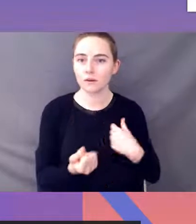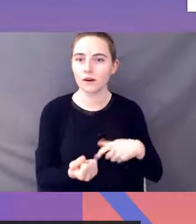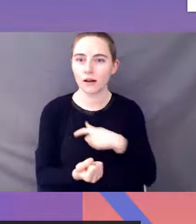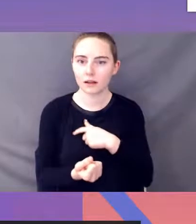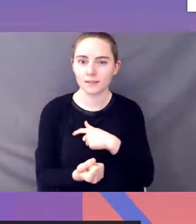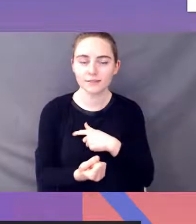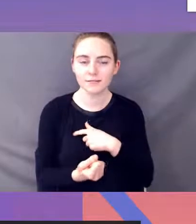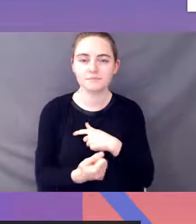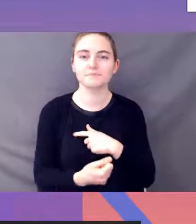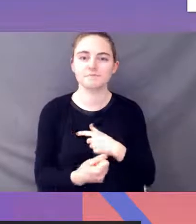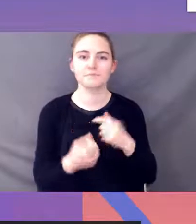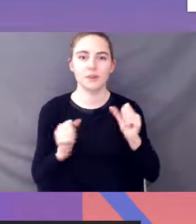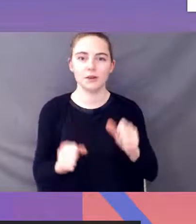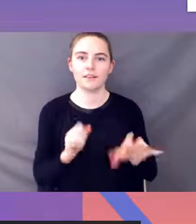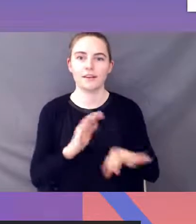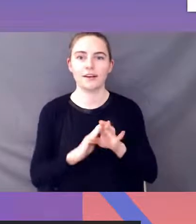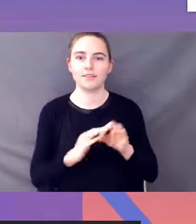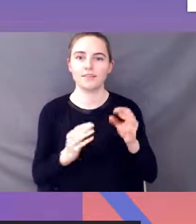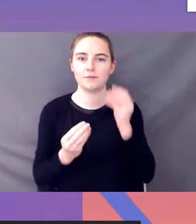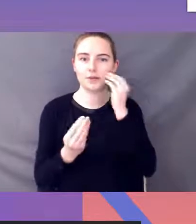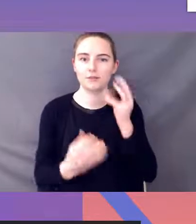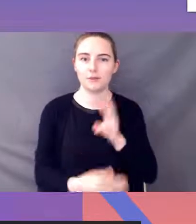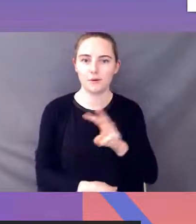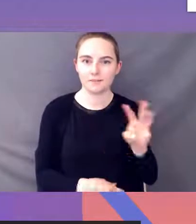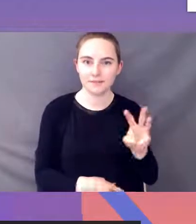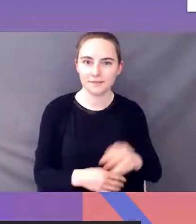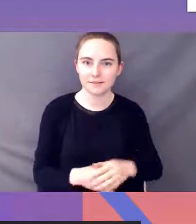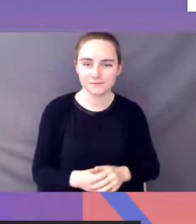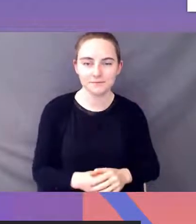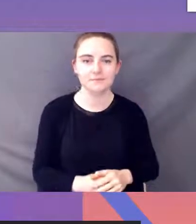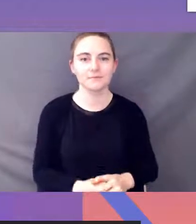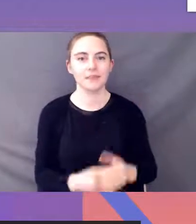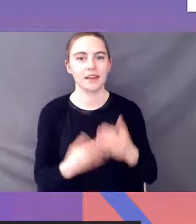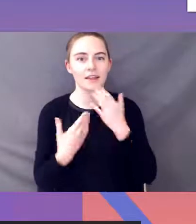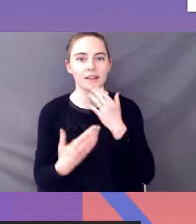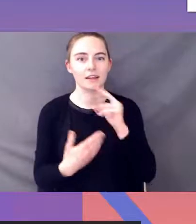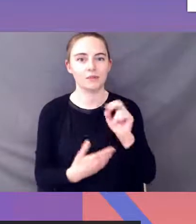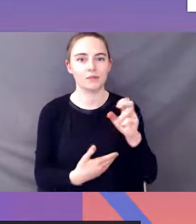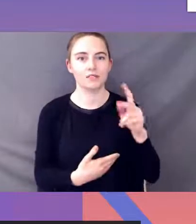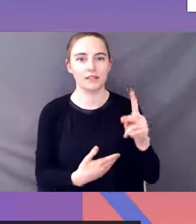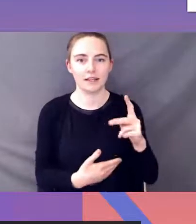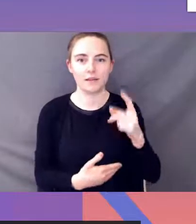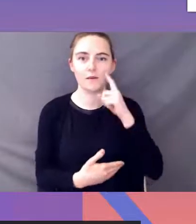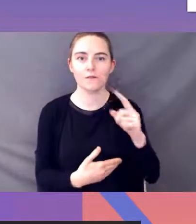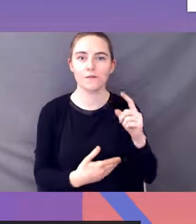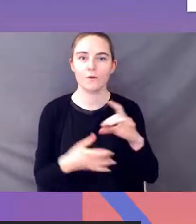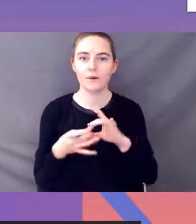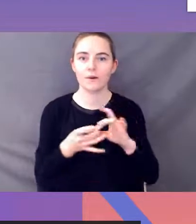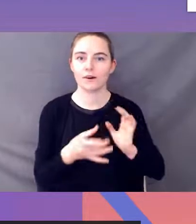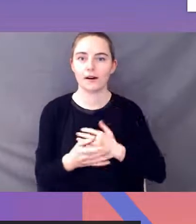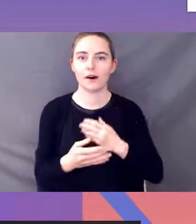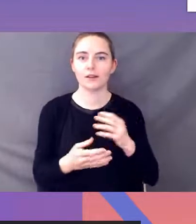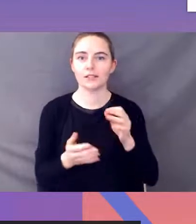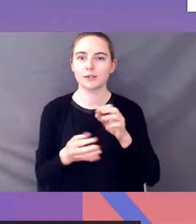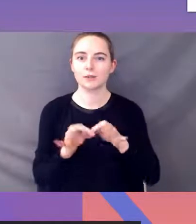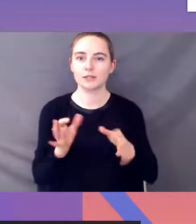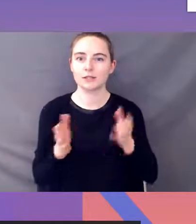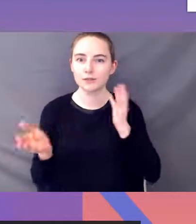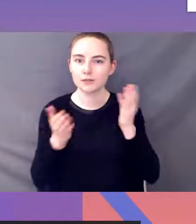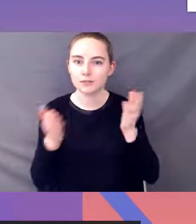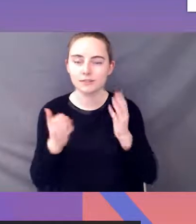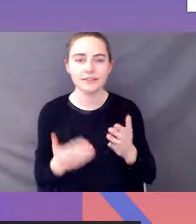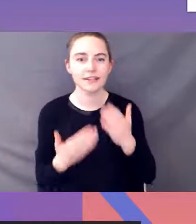for coordinating our ASL interpreting and all of the amazing interpreters like Simone and Adrian that we work with to make our programming more